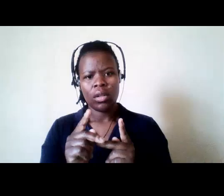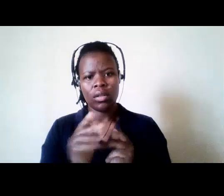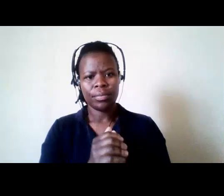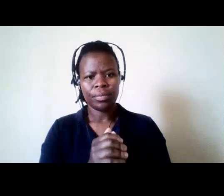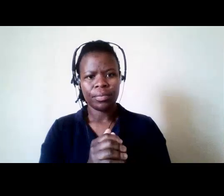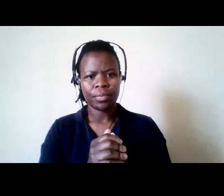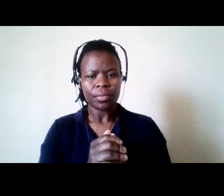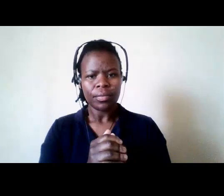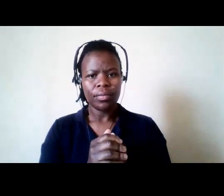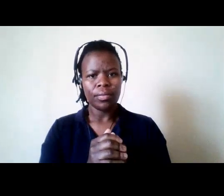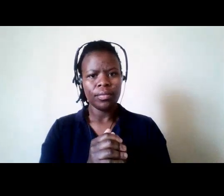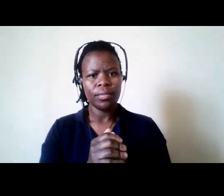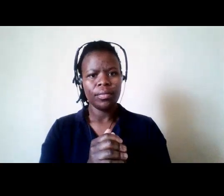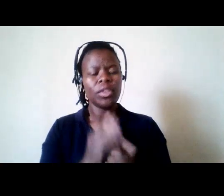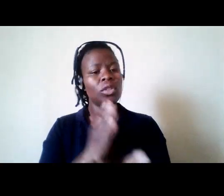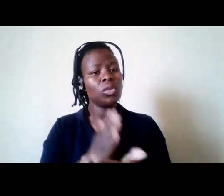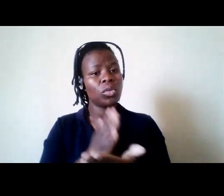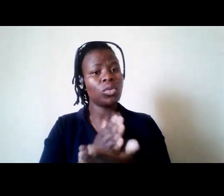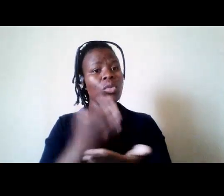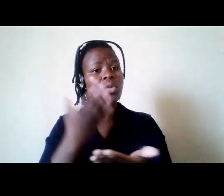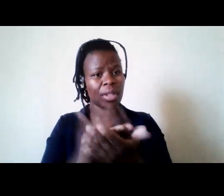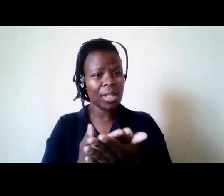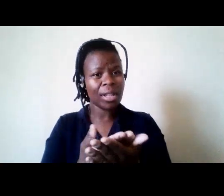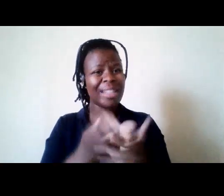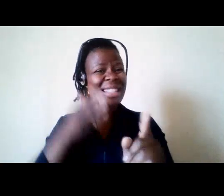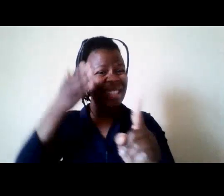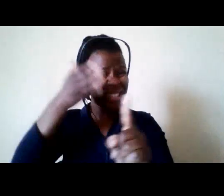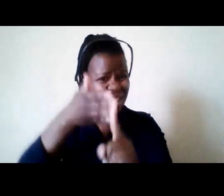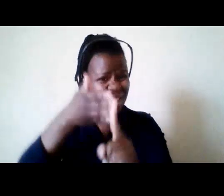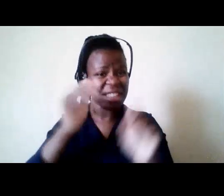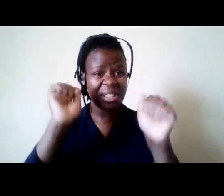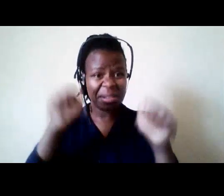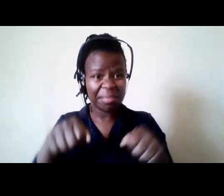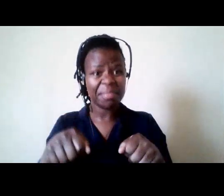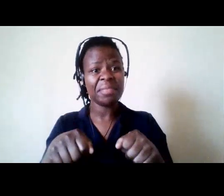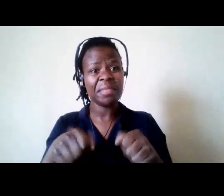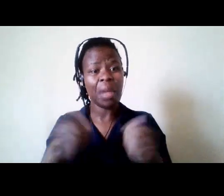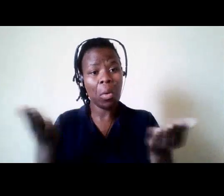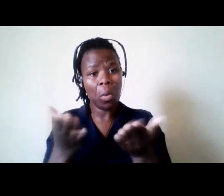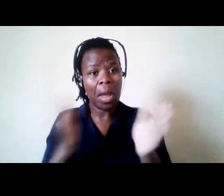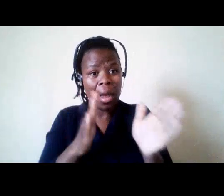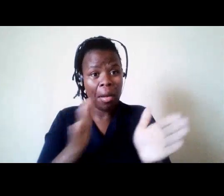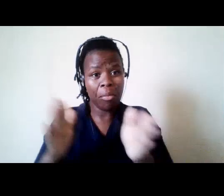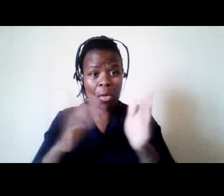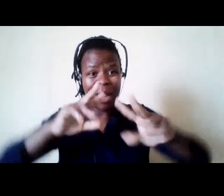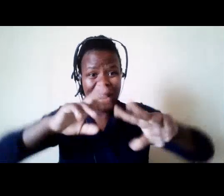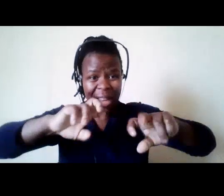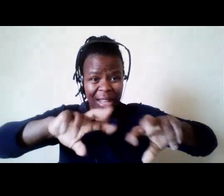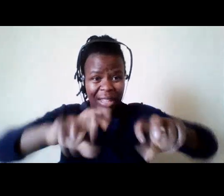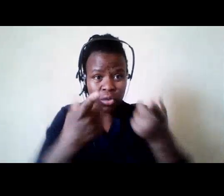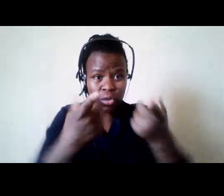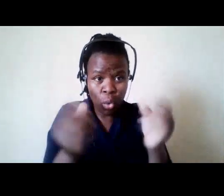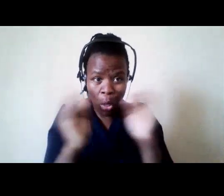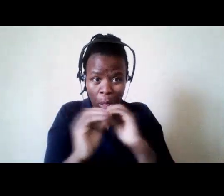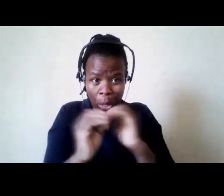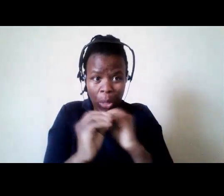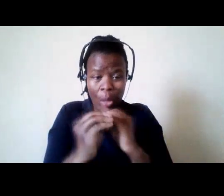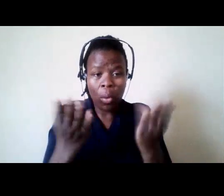to get the targets up where no proper research has been done on the children, and also